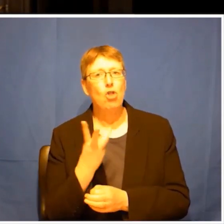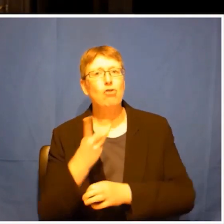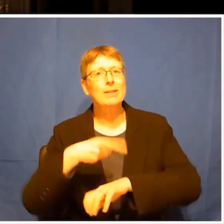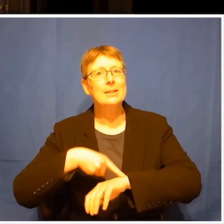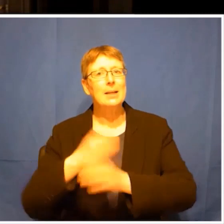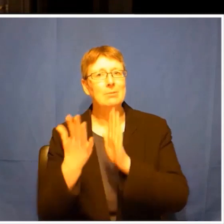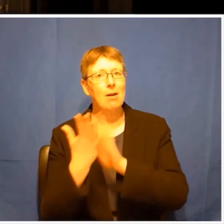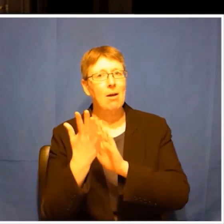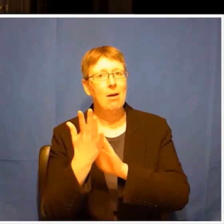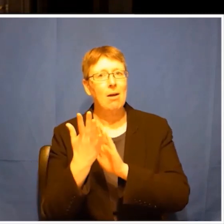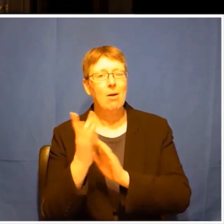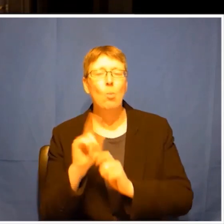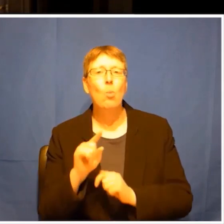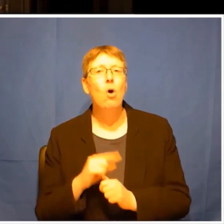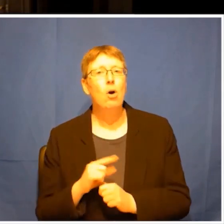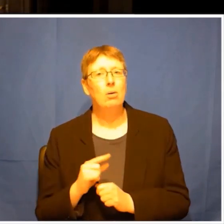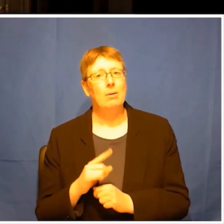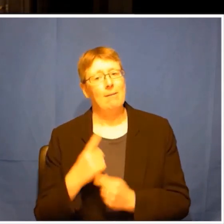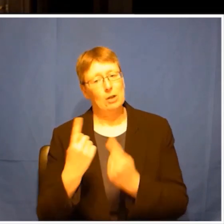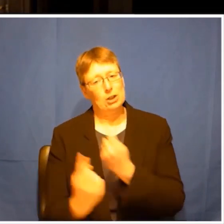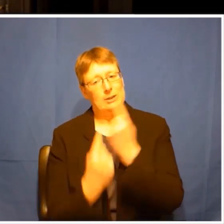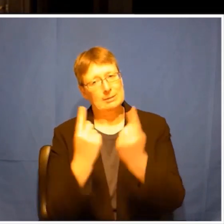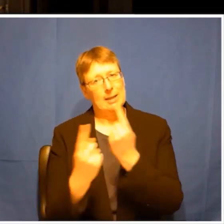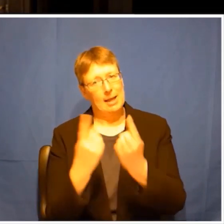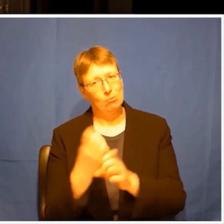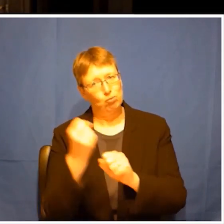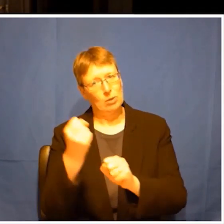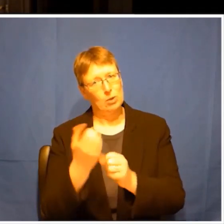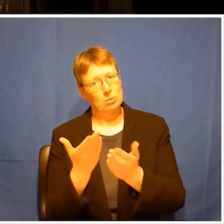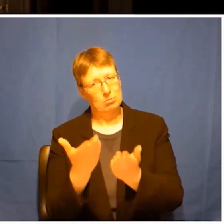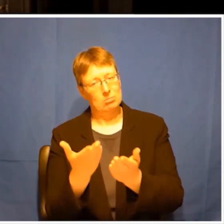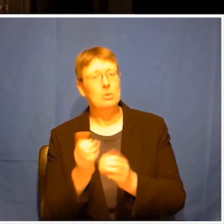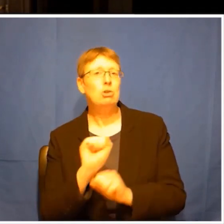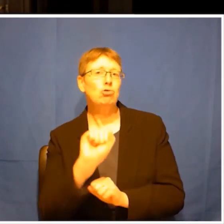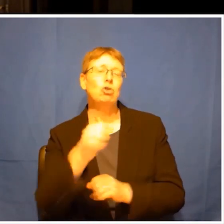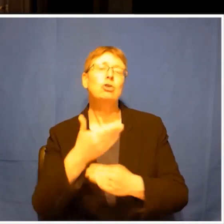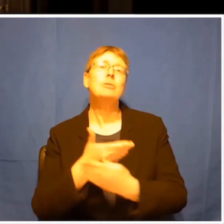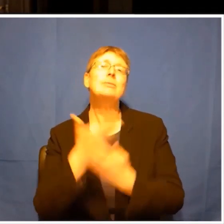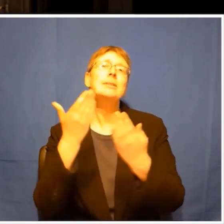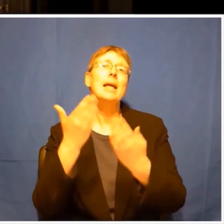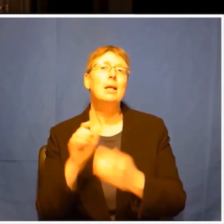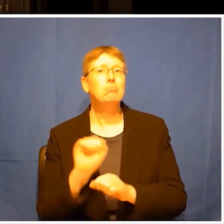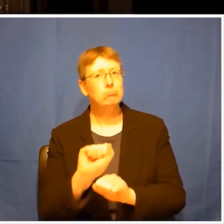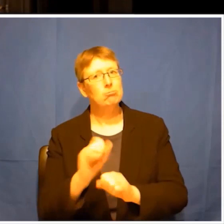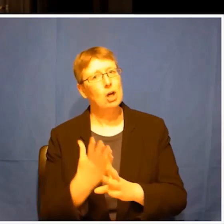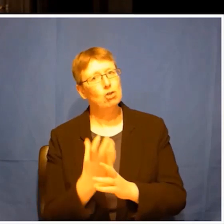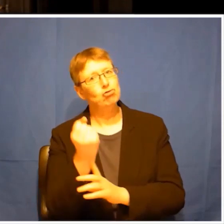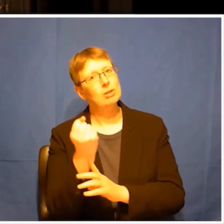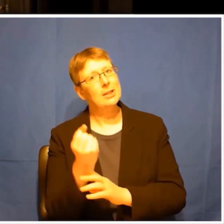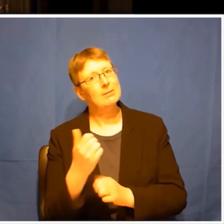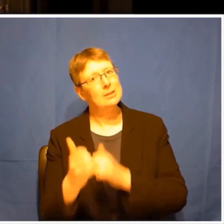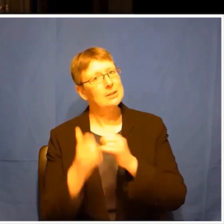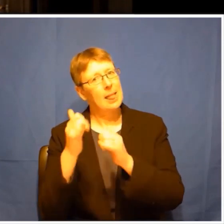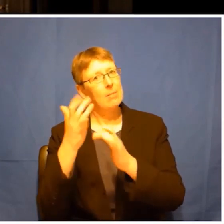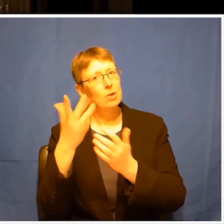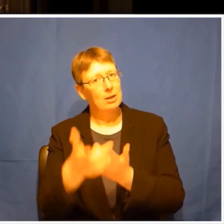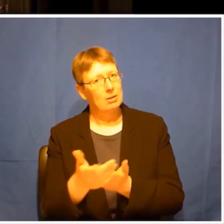always ask for a round of applause for you, for the graduands, because it's your day and your achievements that we're